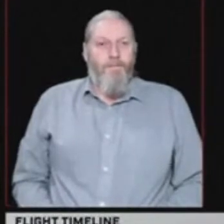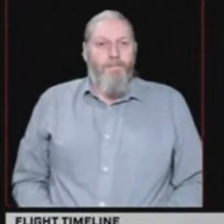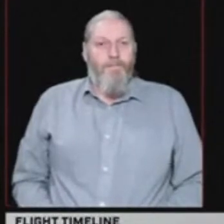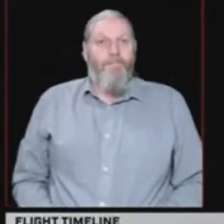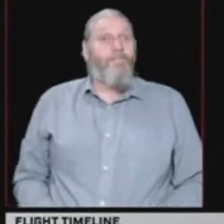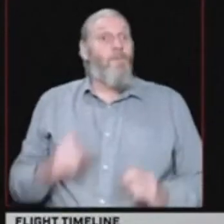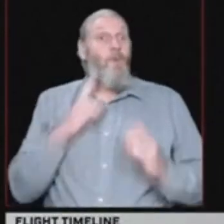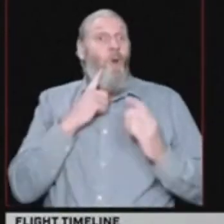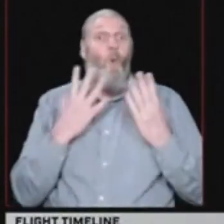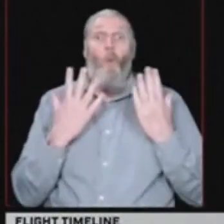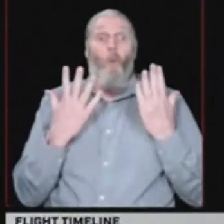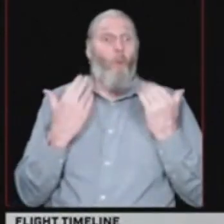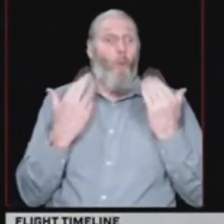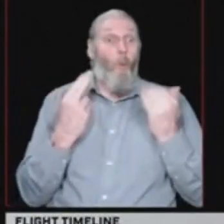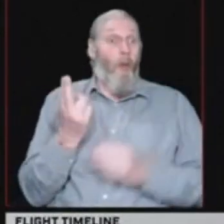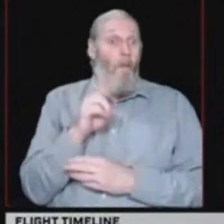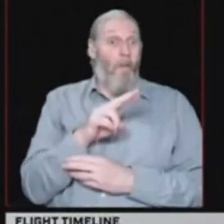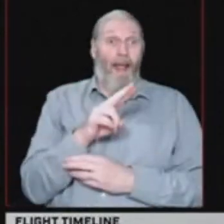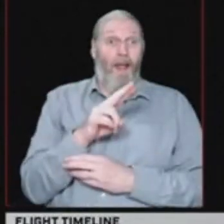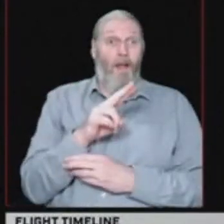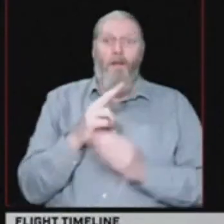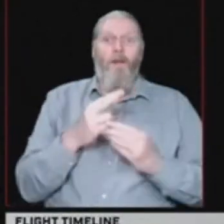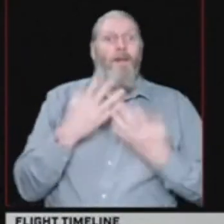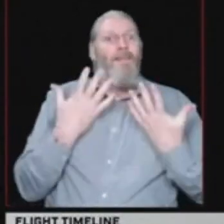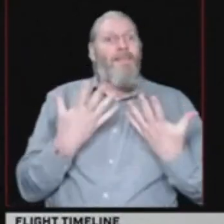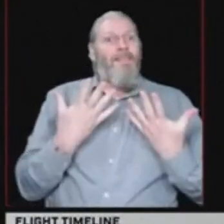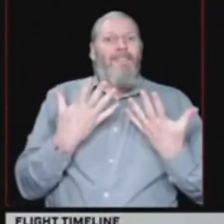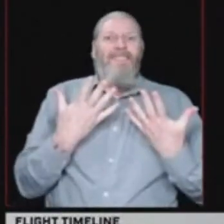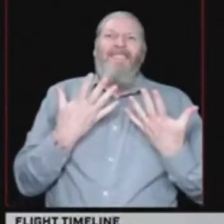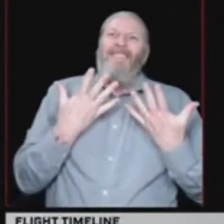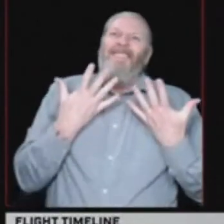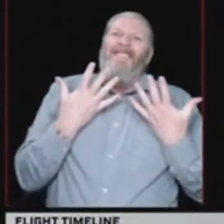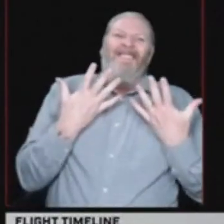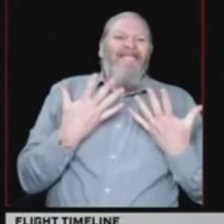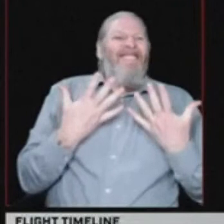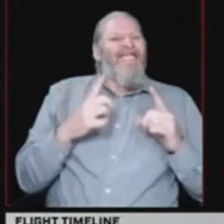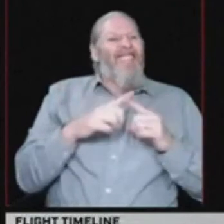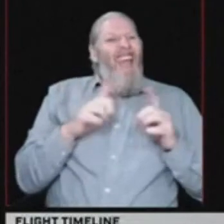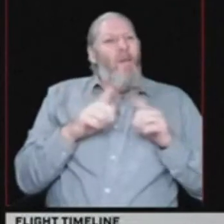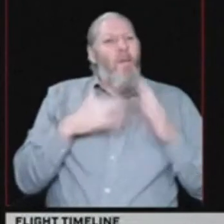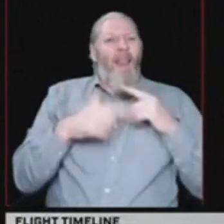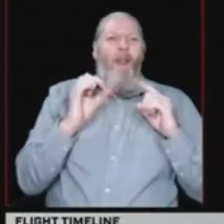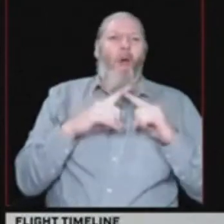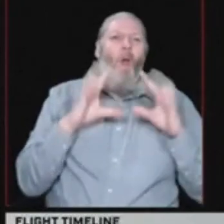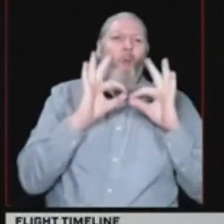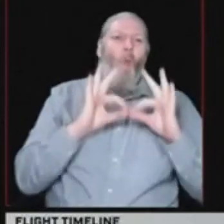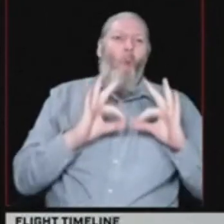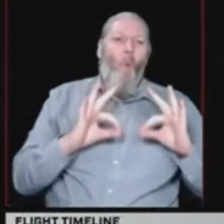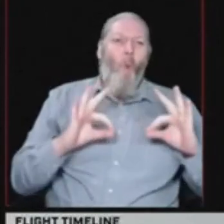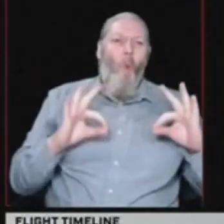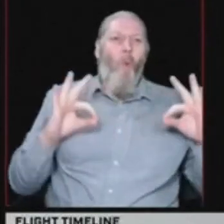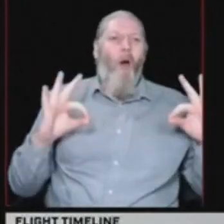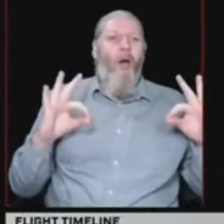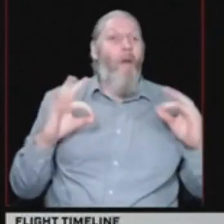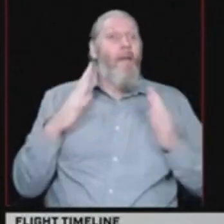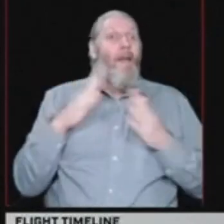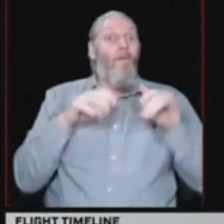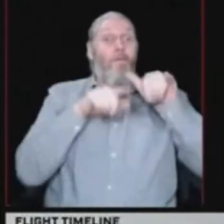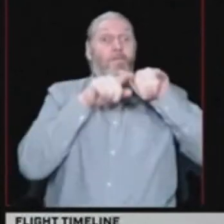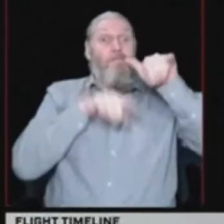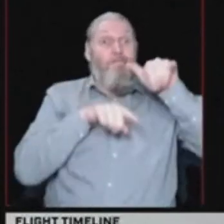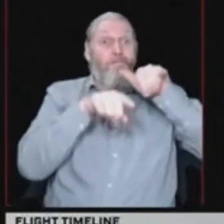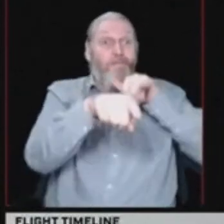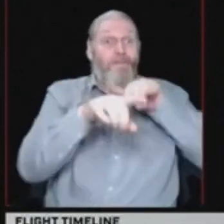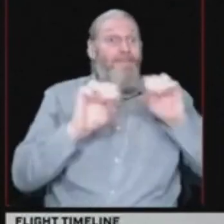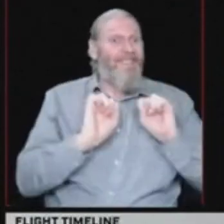Welcome back, everyone. This is sometimes thought of as kind of the more quiet part of our mission. Obviously, we haven't dropped the rocket yet. When we